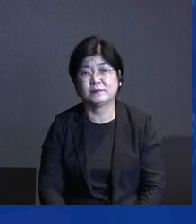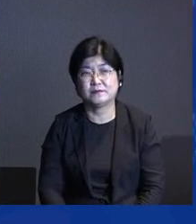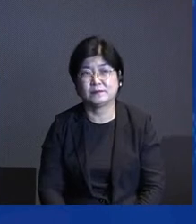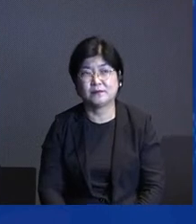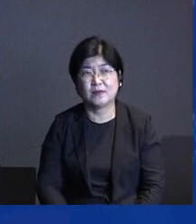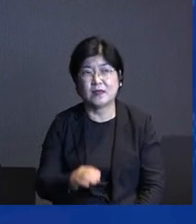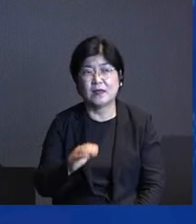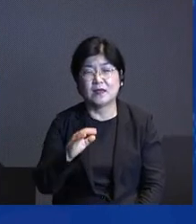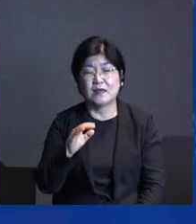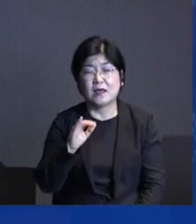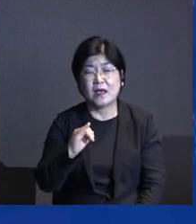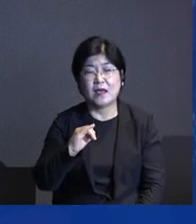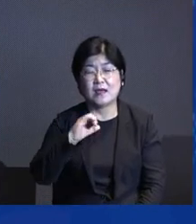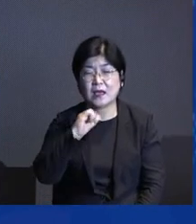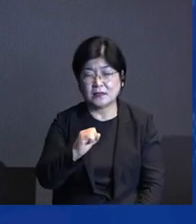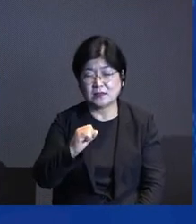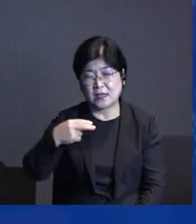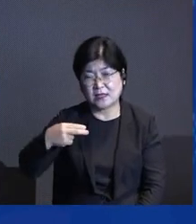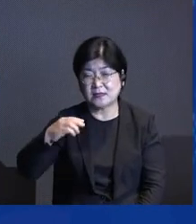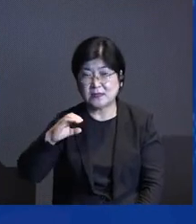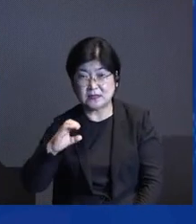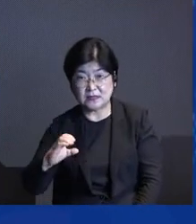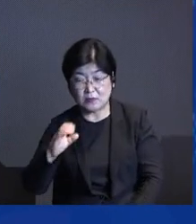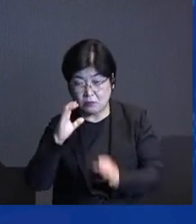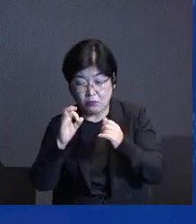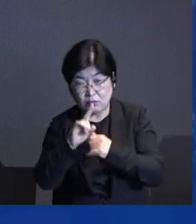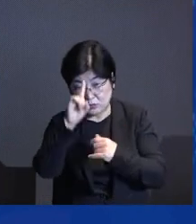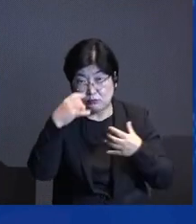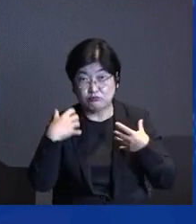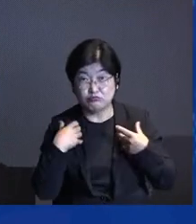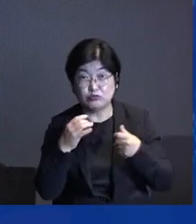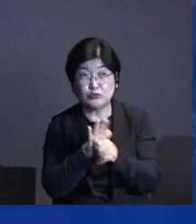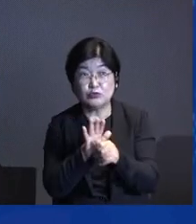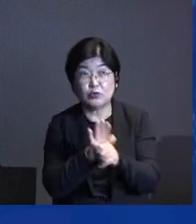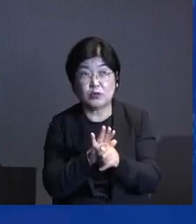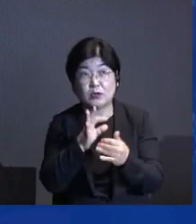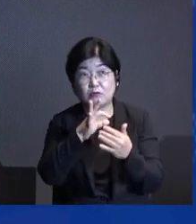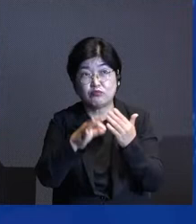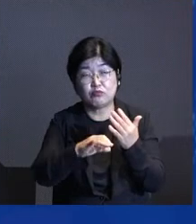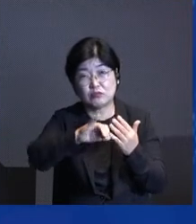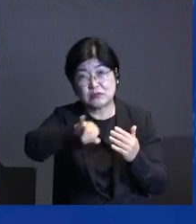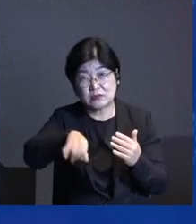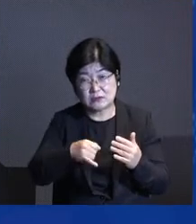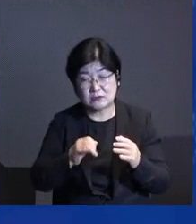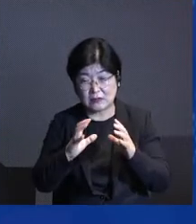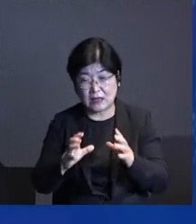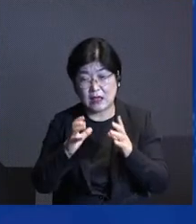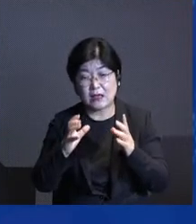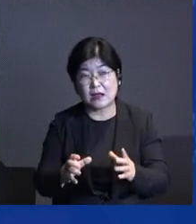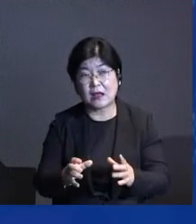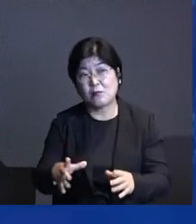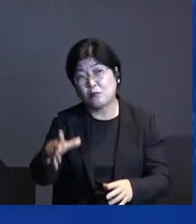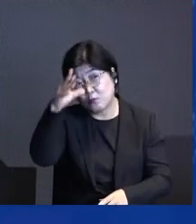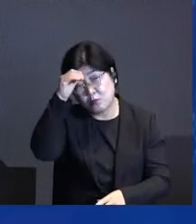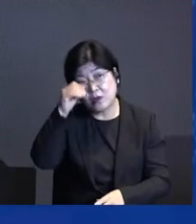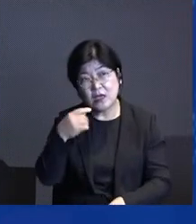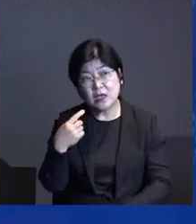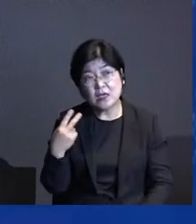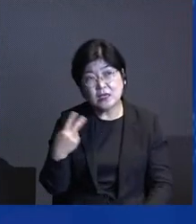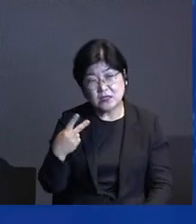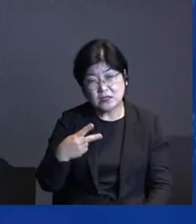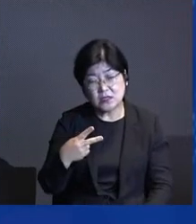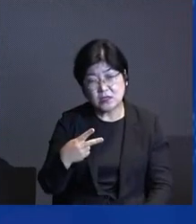been endorsed by the government to become a national model in 2016 and now implemented in 61